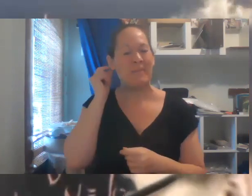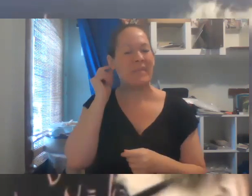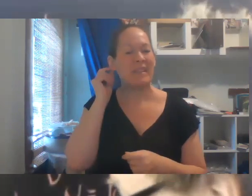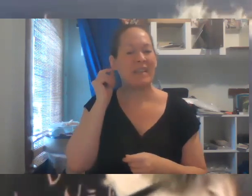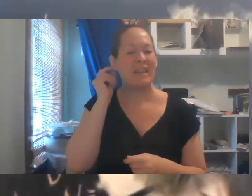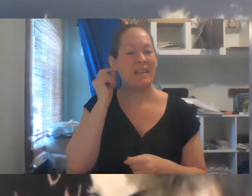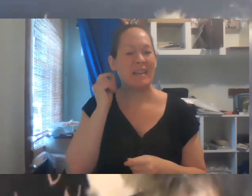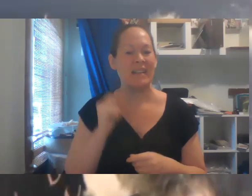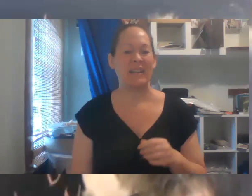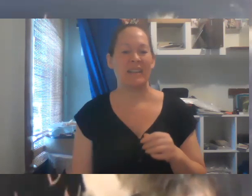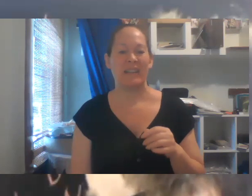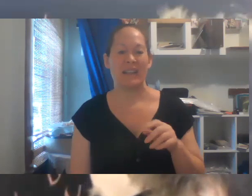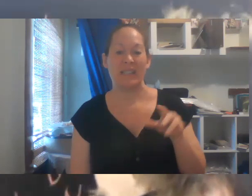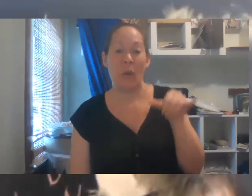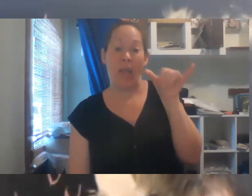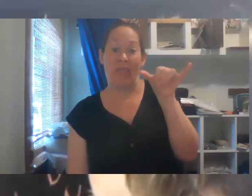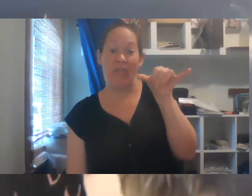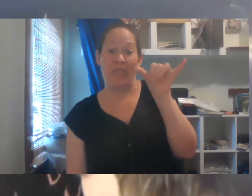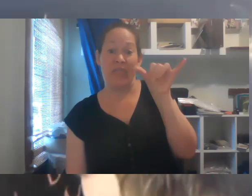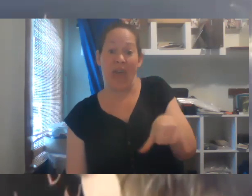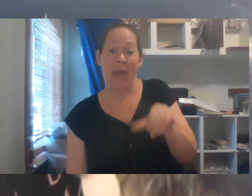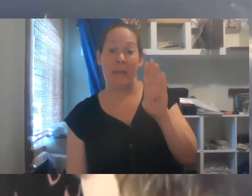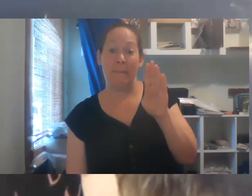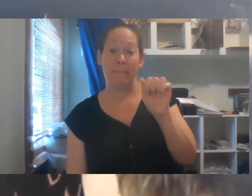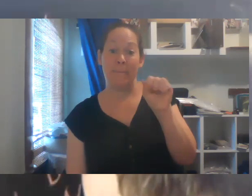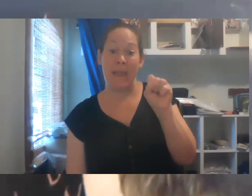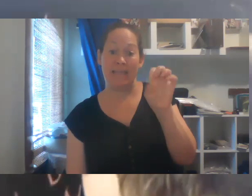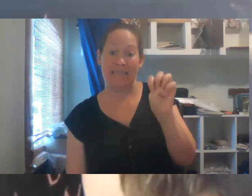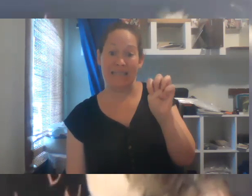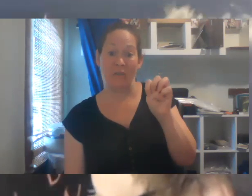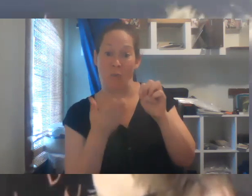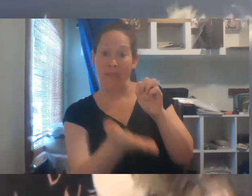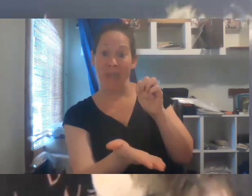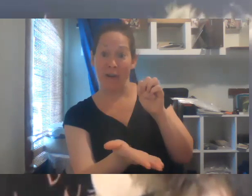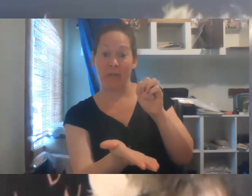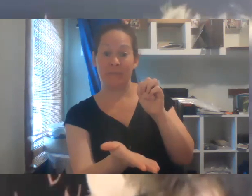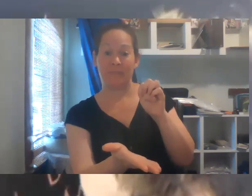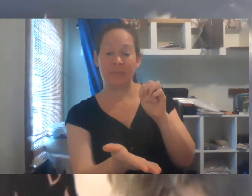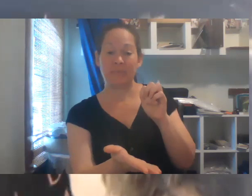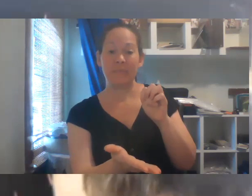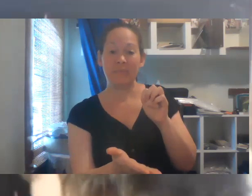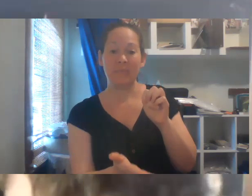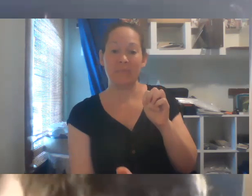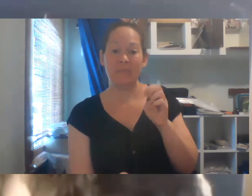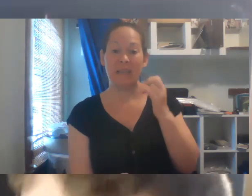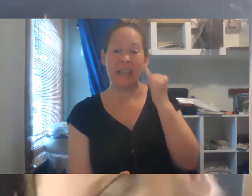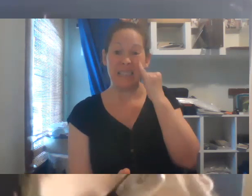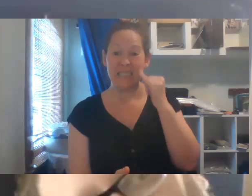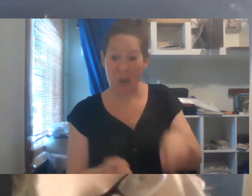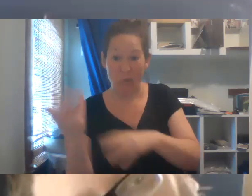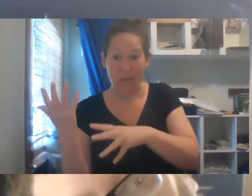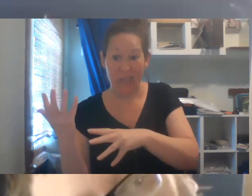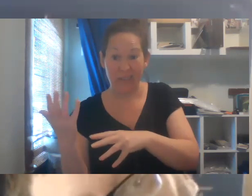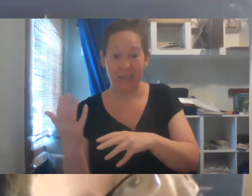So, this base that we have in our variables in the power, to get rid of it, I'm going to take